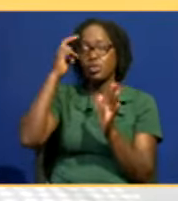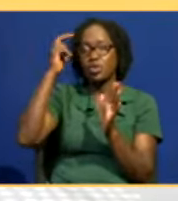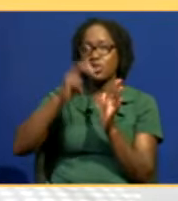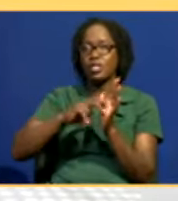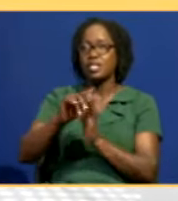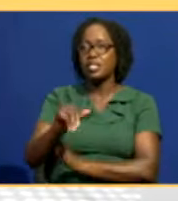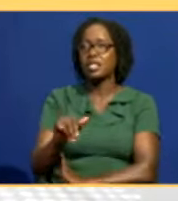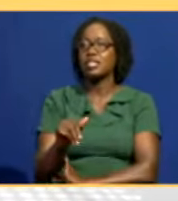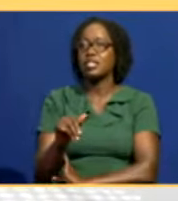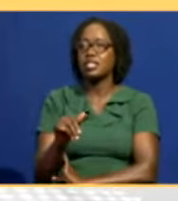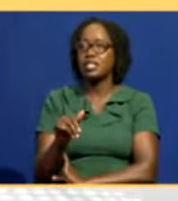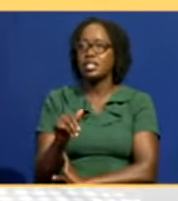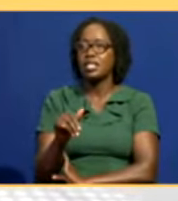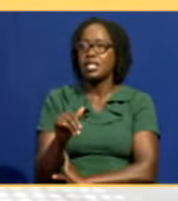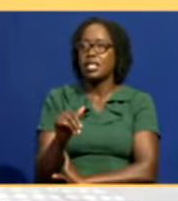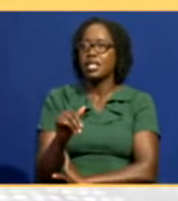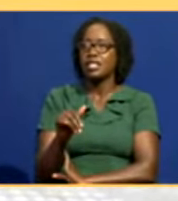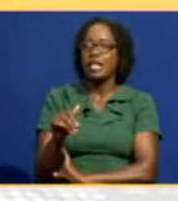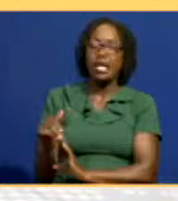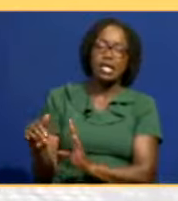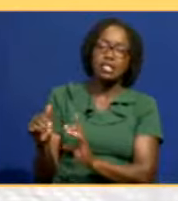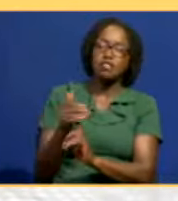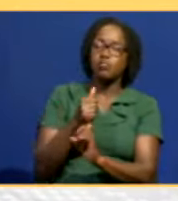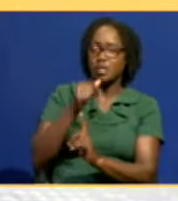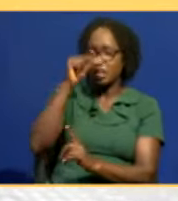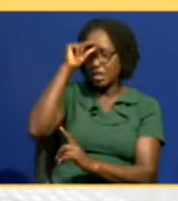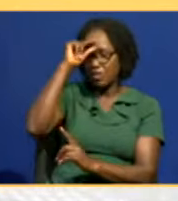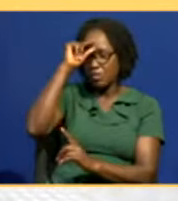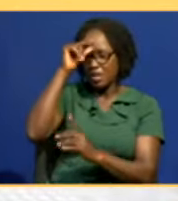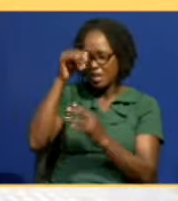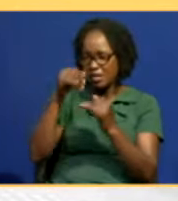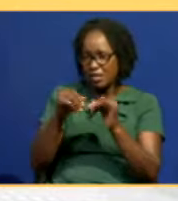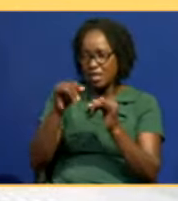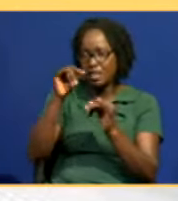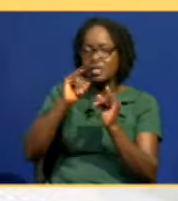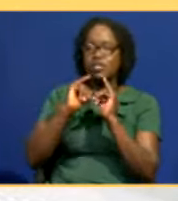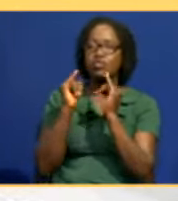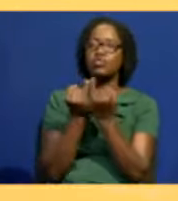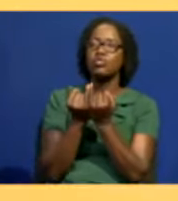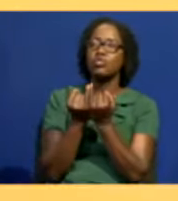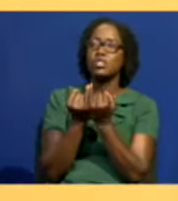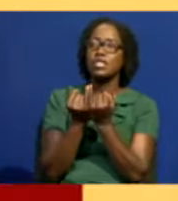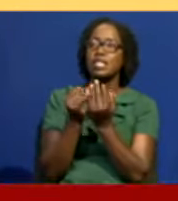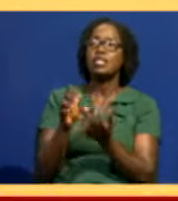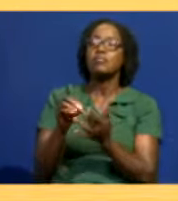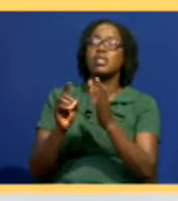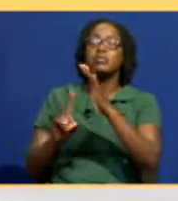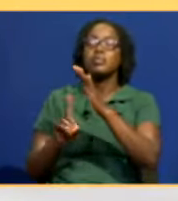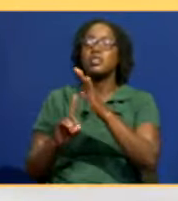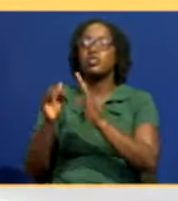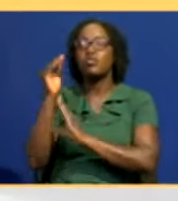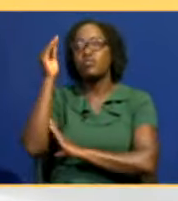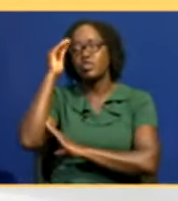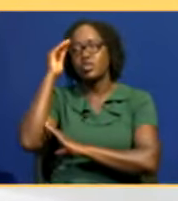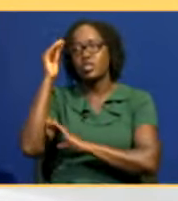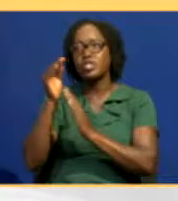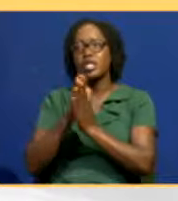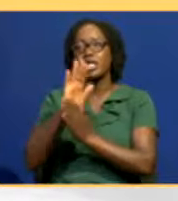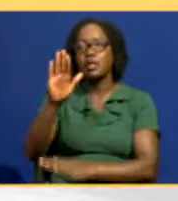the endeavors made by the government institutions, particularly the Ministry of Education and also